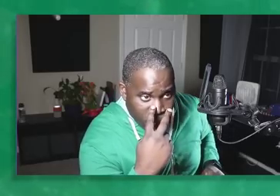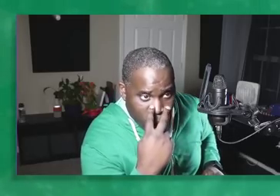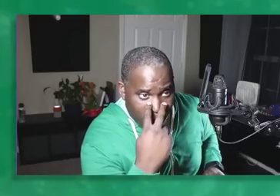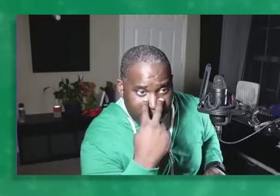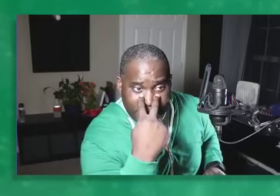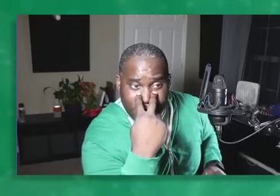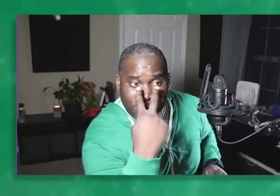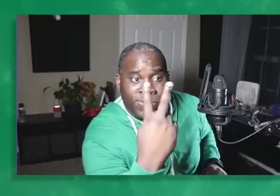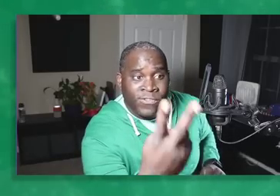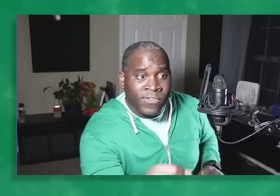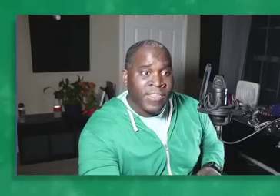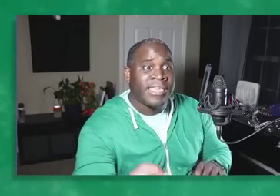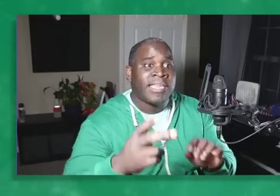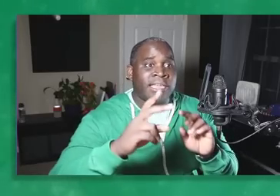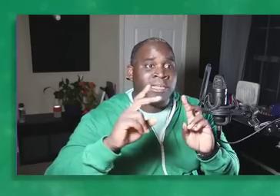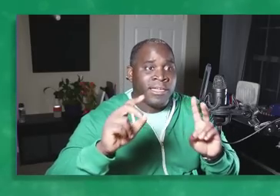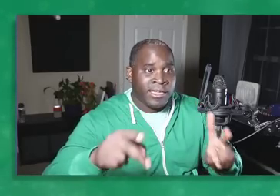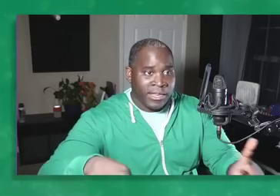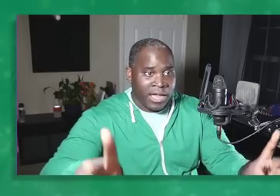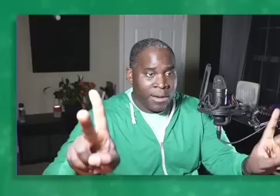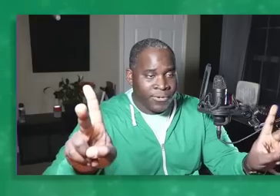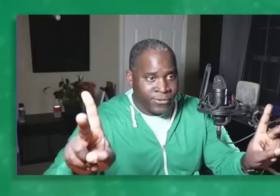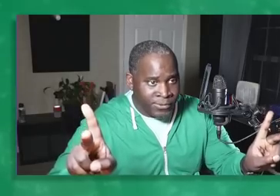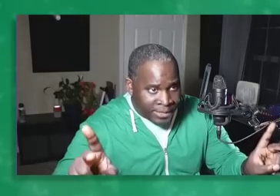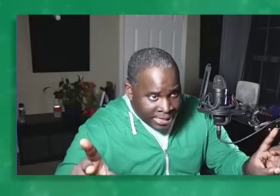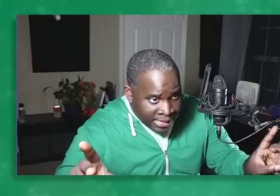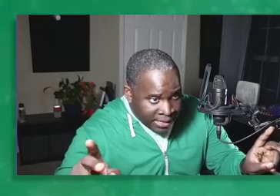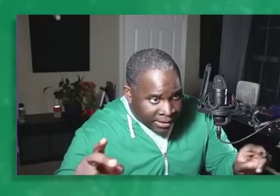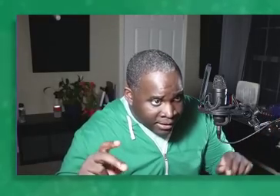And when you see an